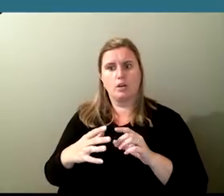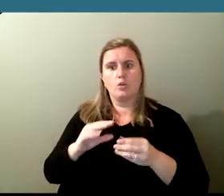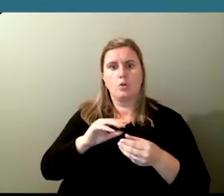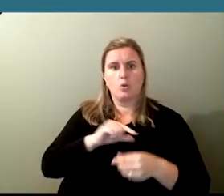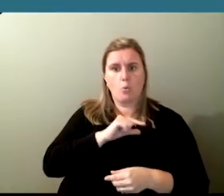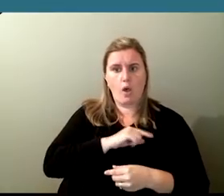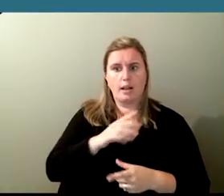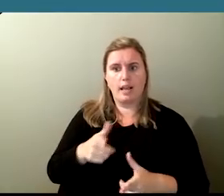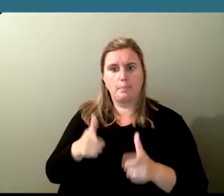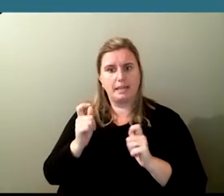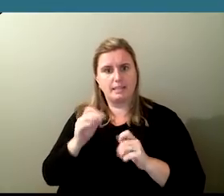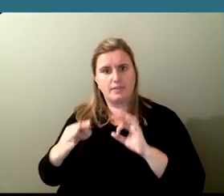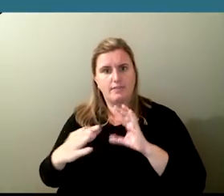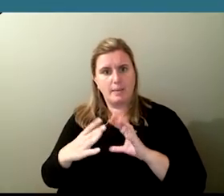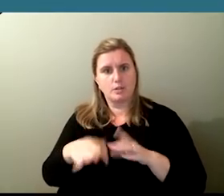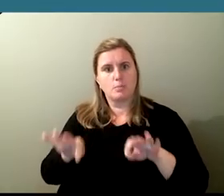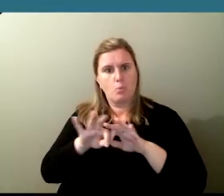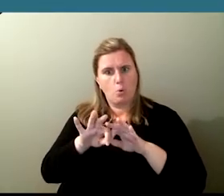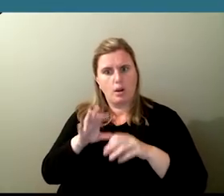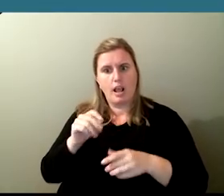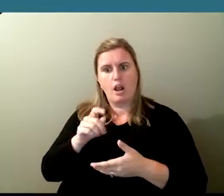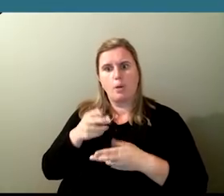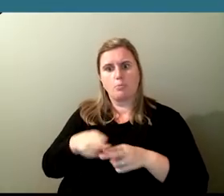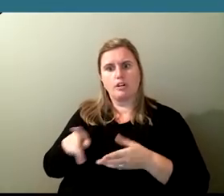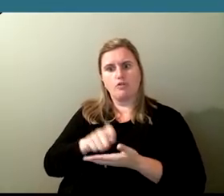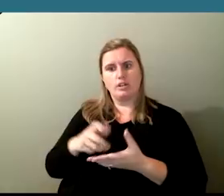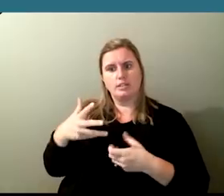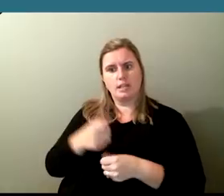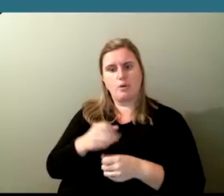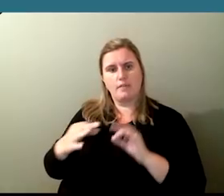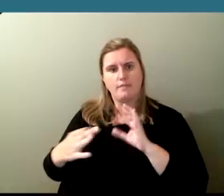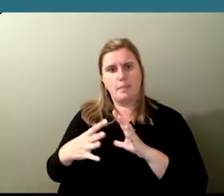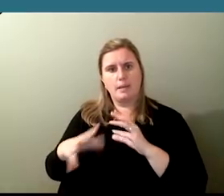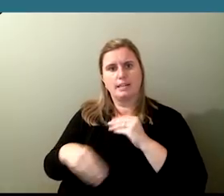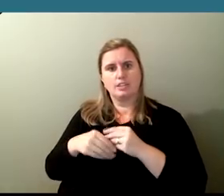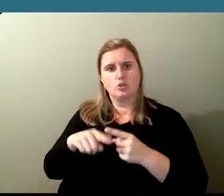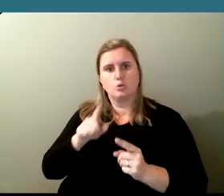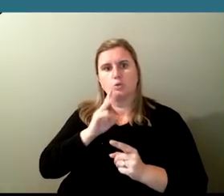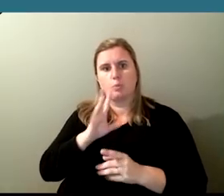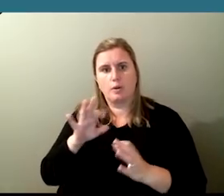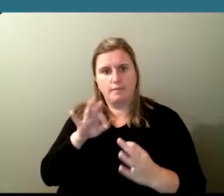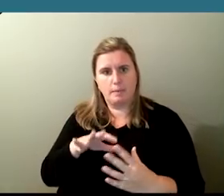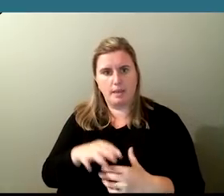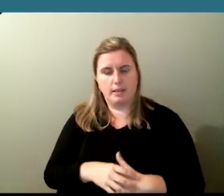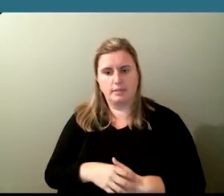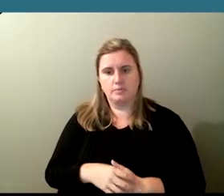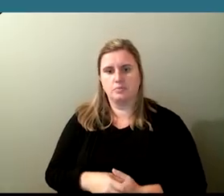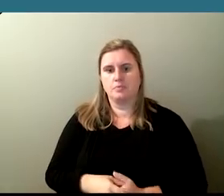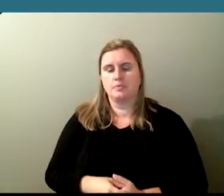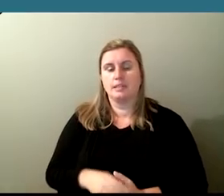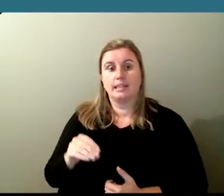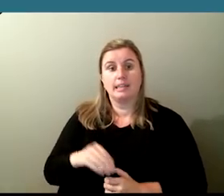is also very important, and providing a brief written summary of the feedback in addition to spoken feedback, just in